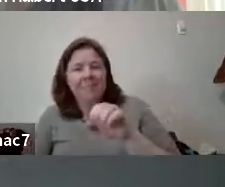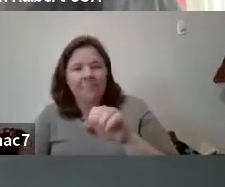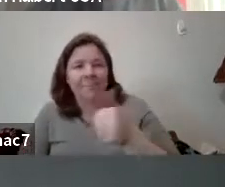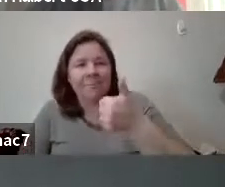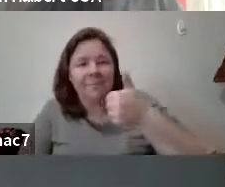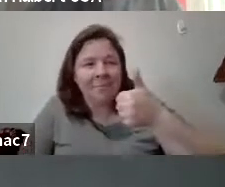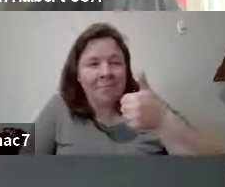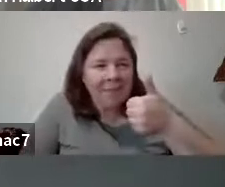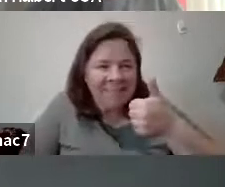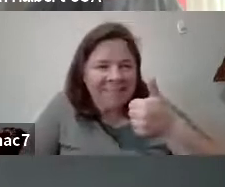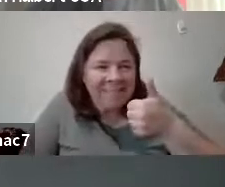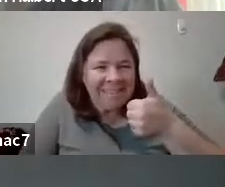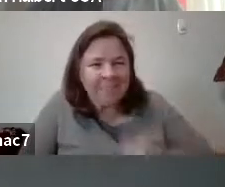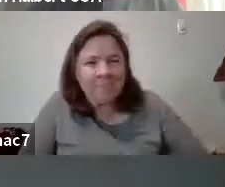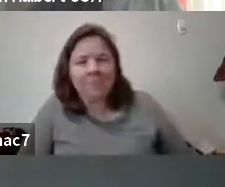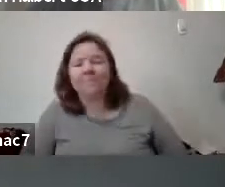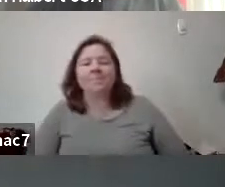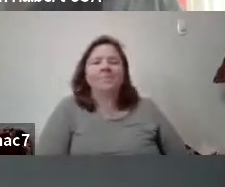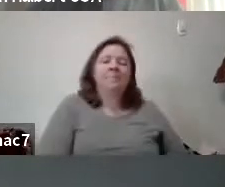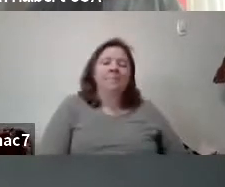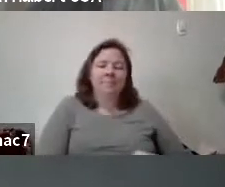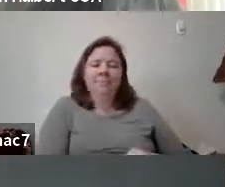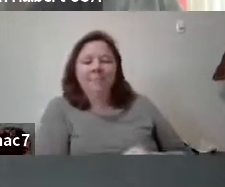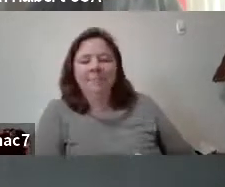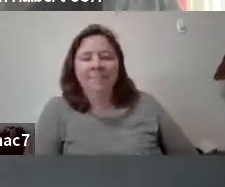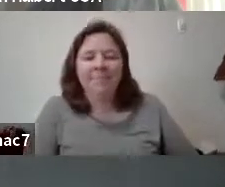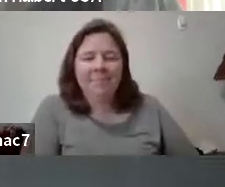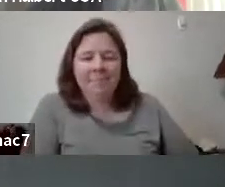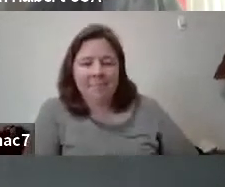we'll cater to everyone. Thank you.